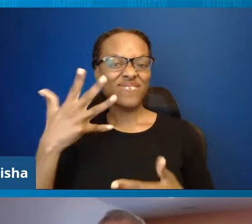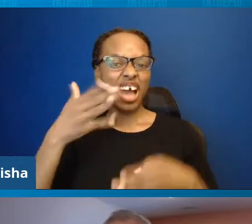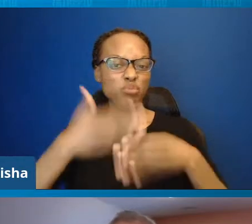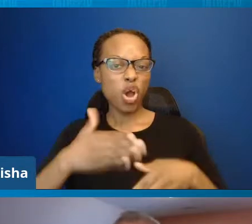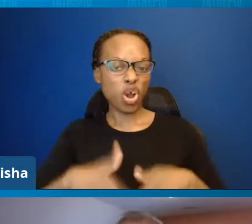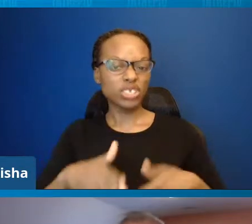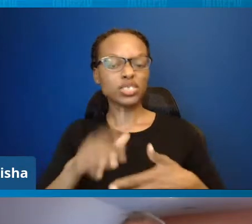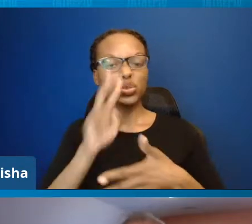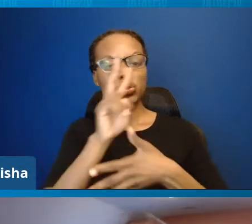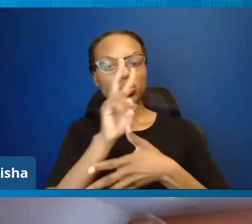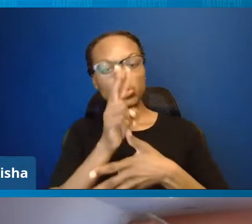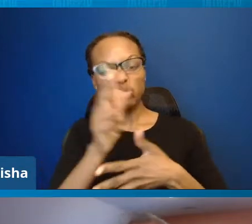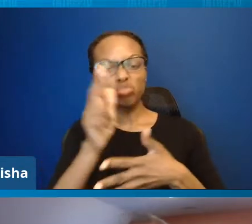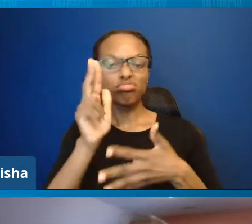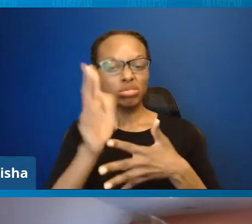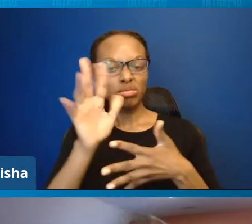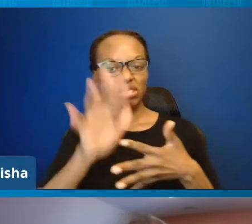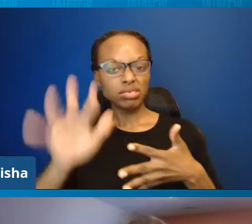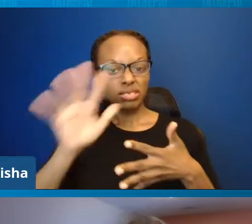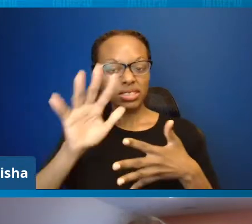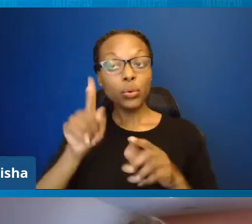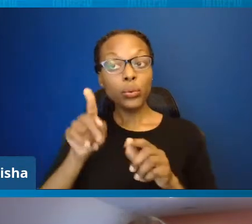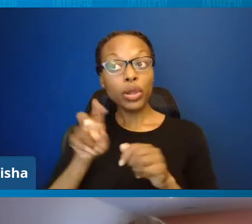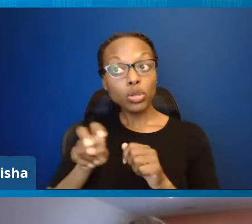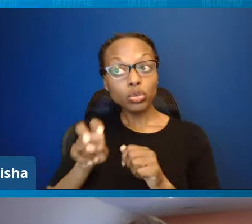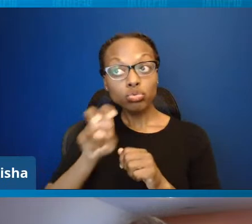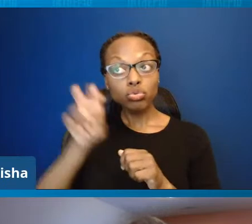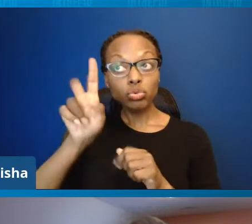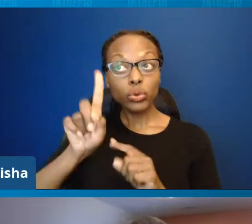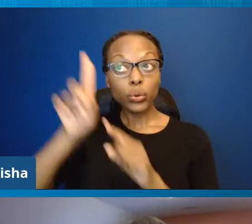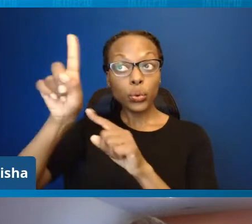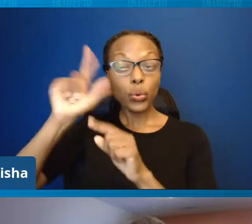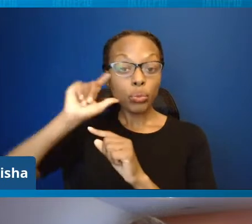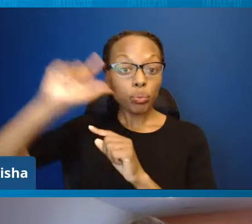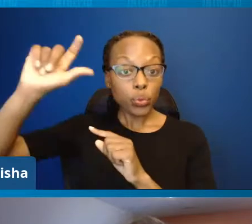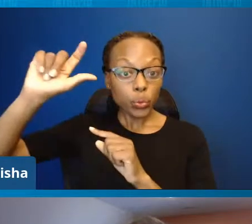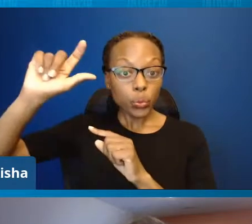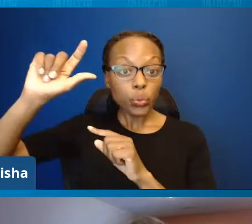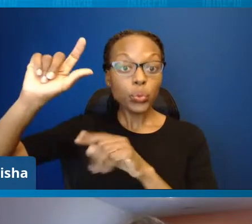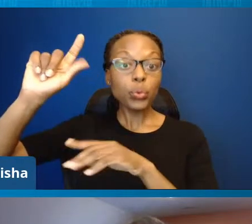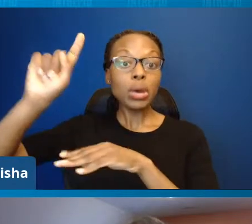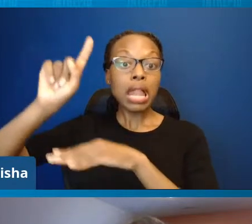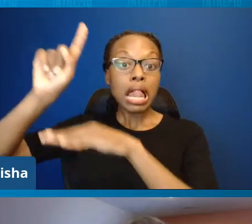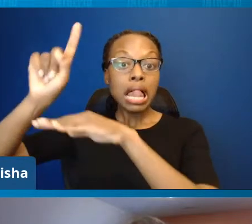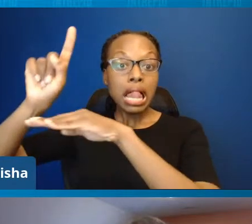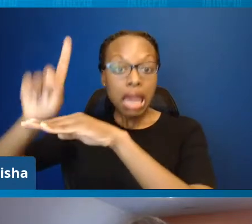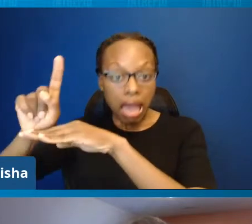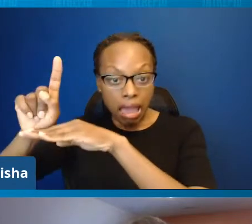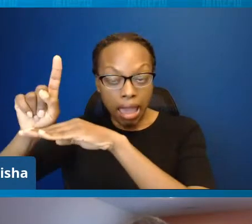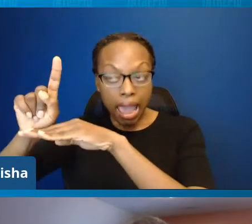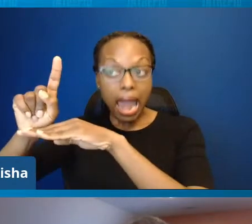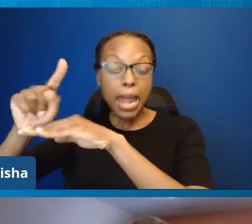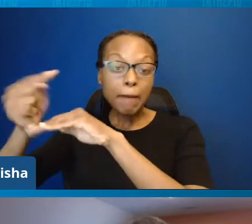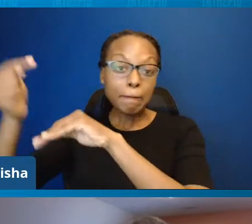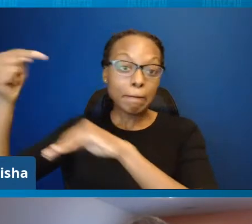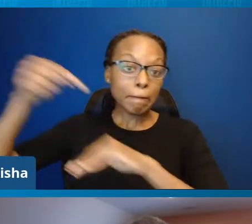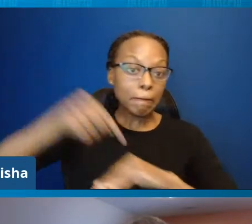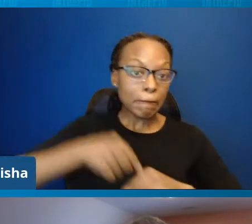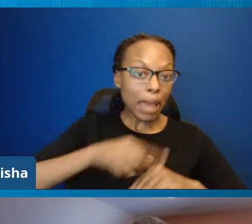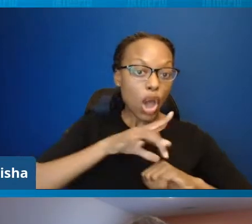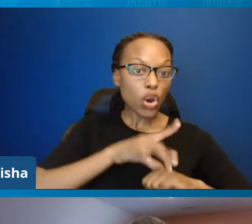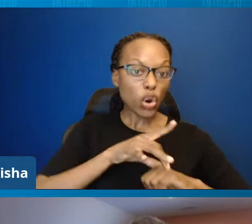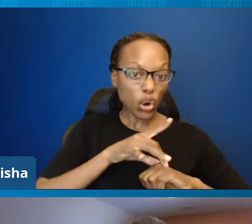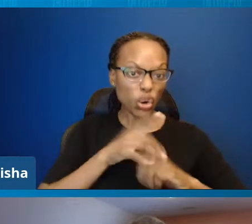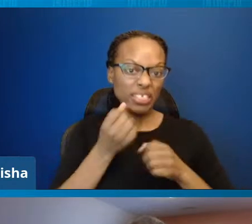as we journey to the moon. We're going to land on the surface and hopefully make our way back to Earth safely. But it's all up to you as you escape tricky and